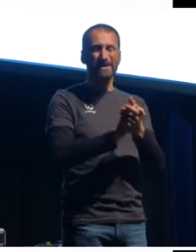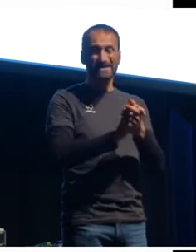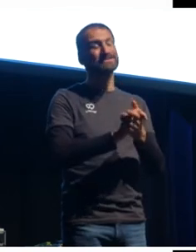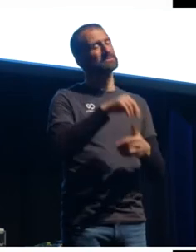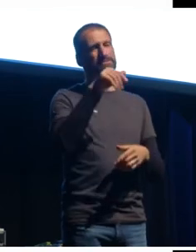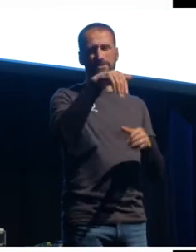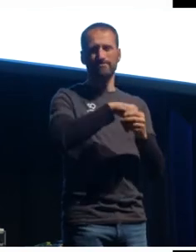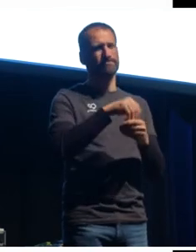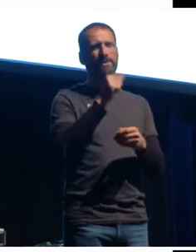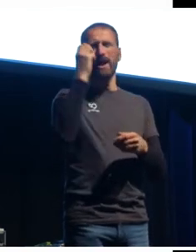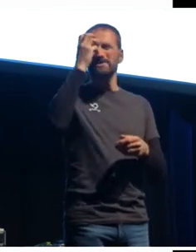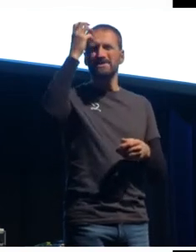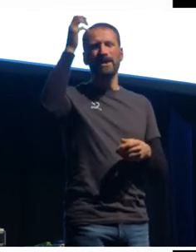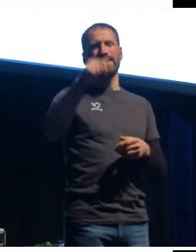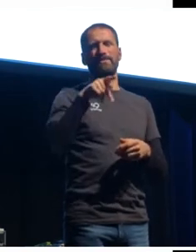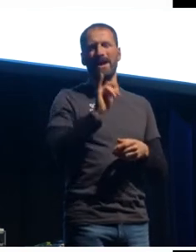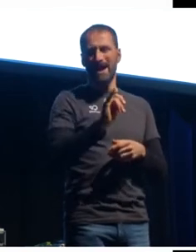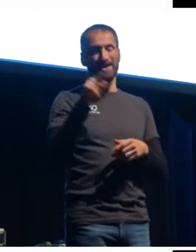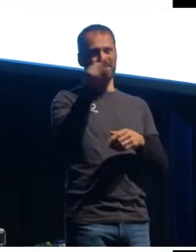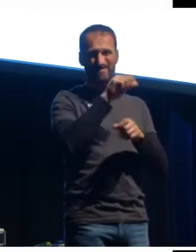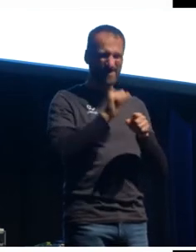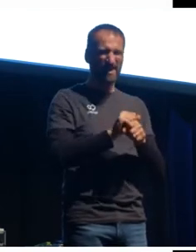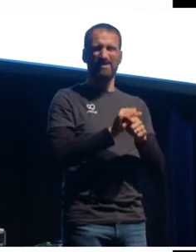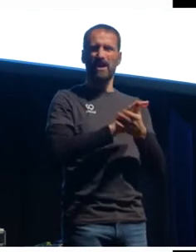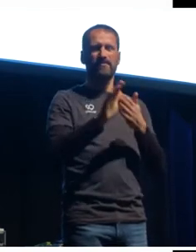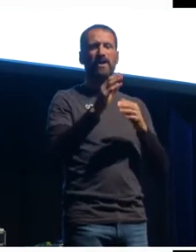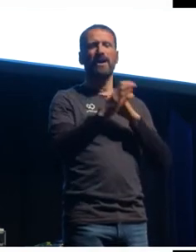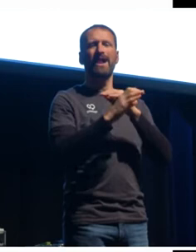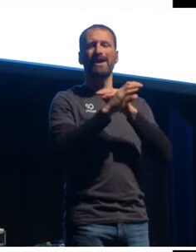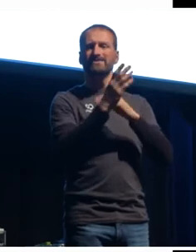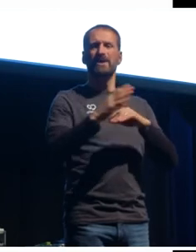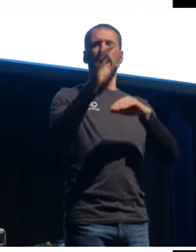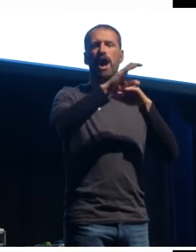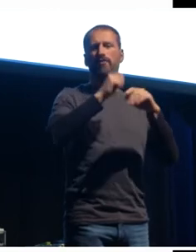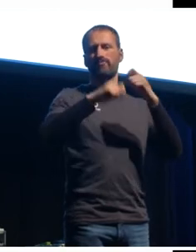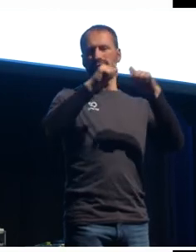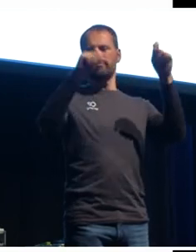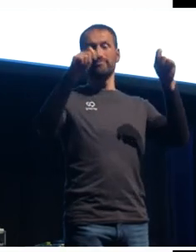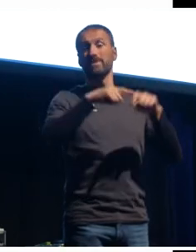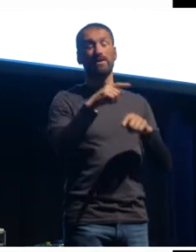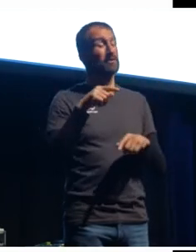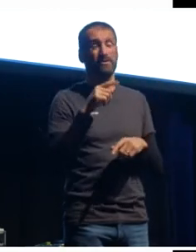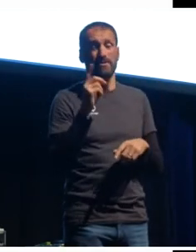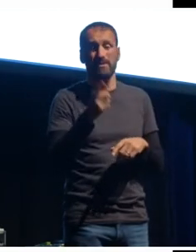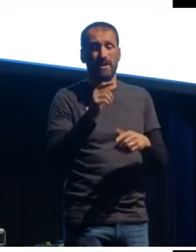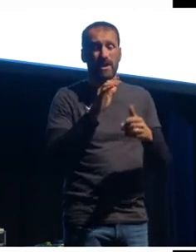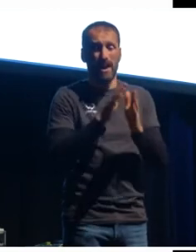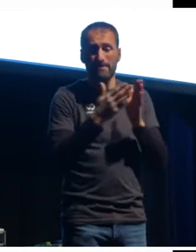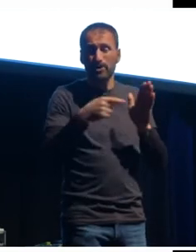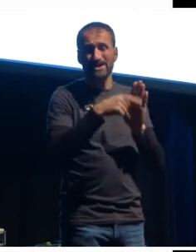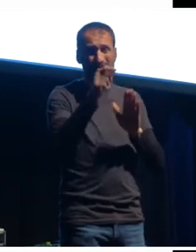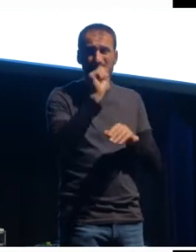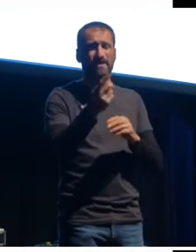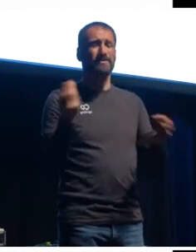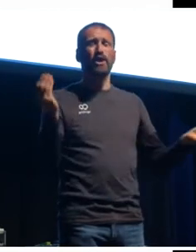API that you can just build clients on top of, you can use all of these libraries to compose promises and to compose all